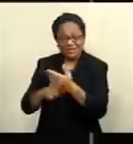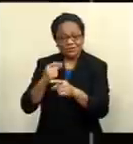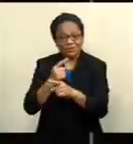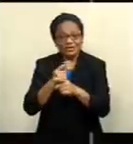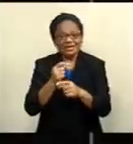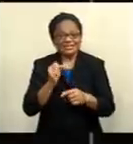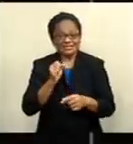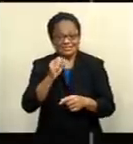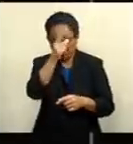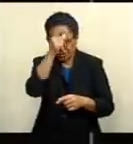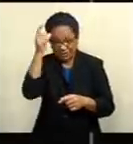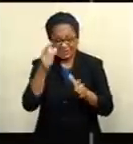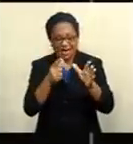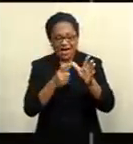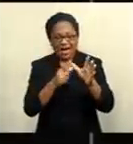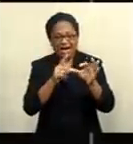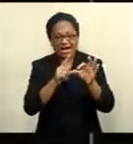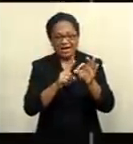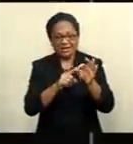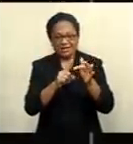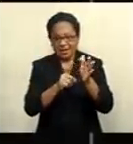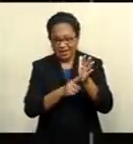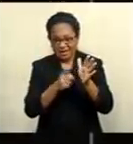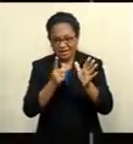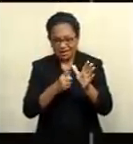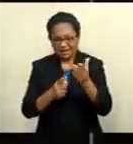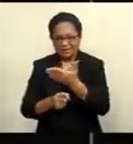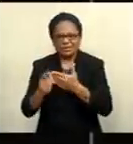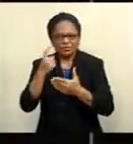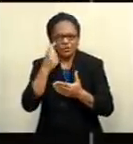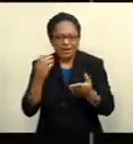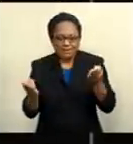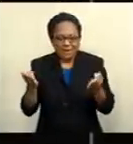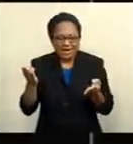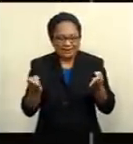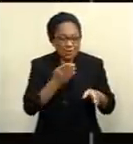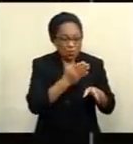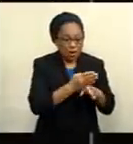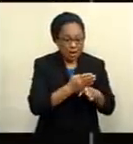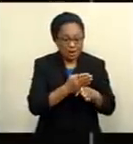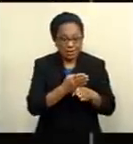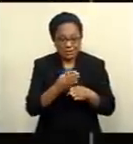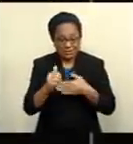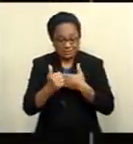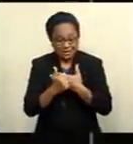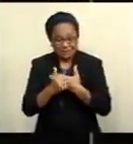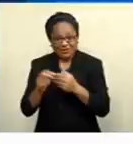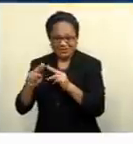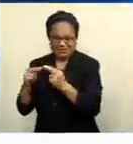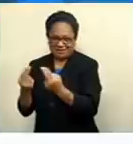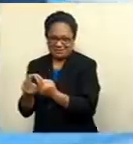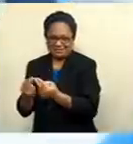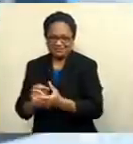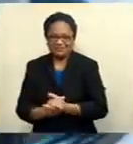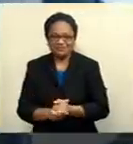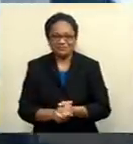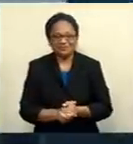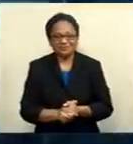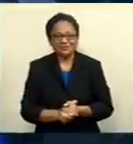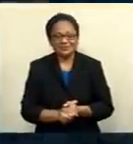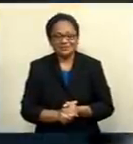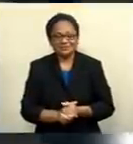staff nurse Angela Tokede, who is trying to balance work, staying safe, and her family.